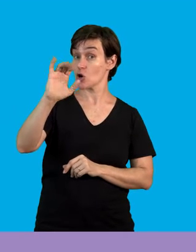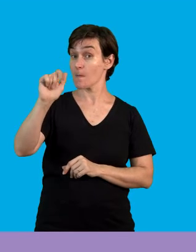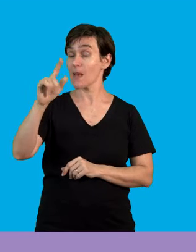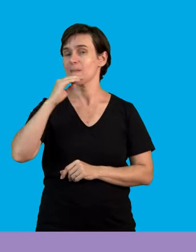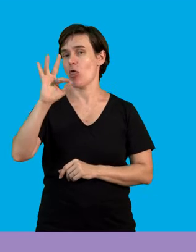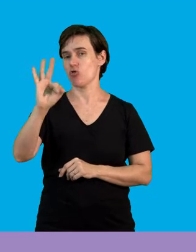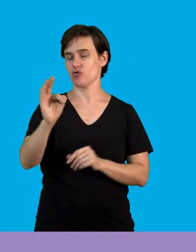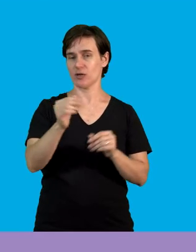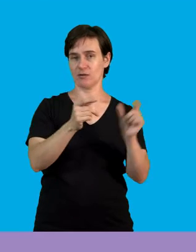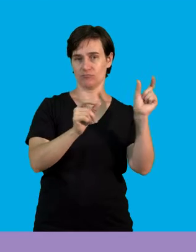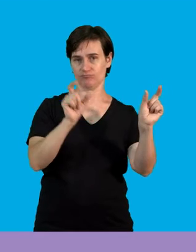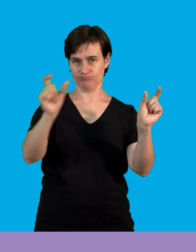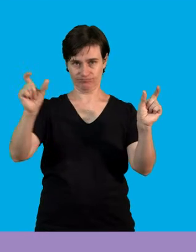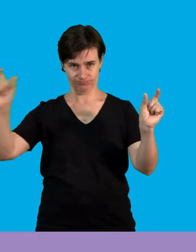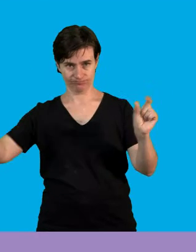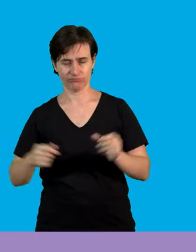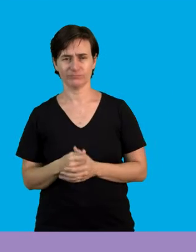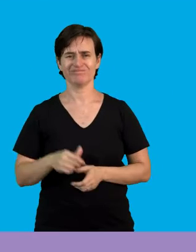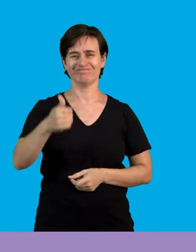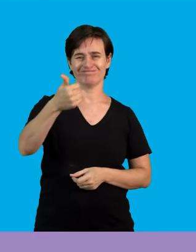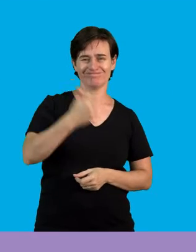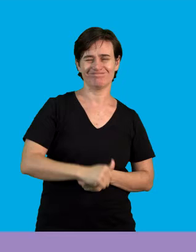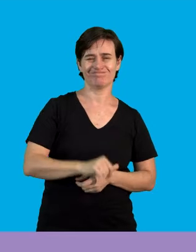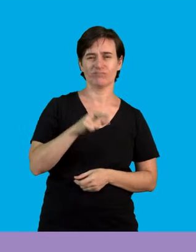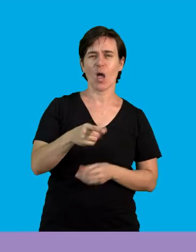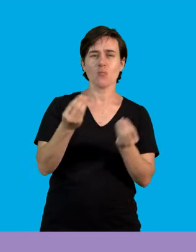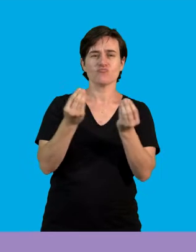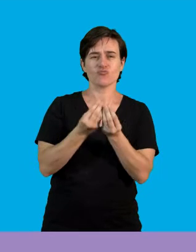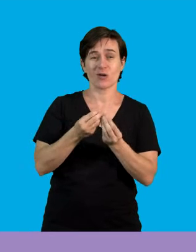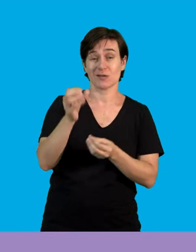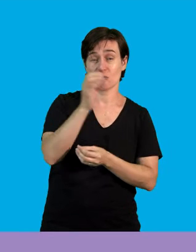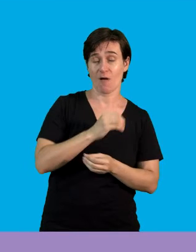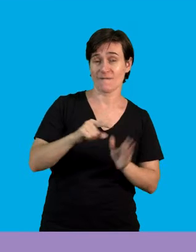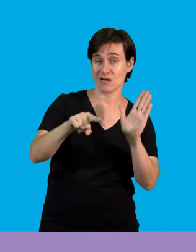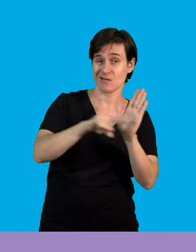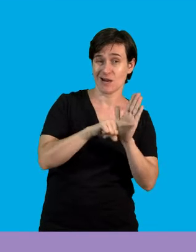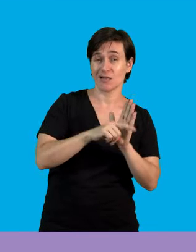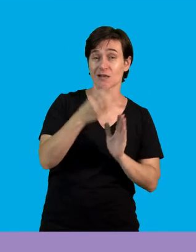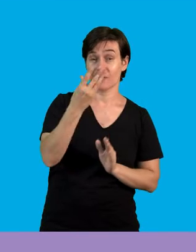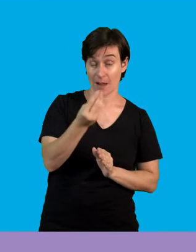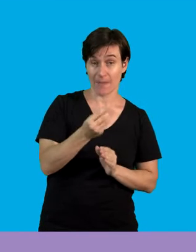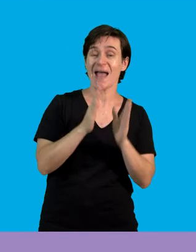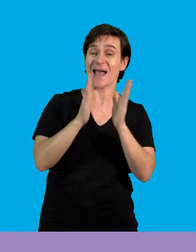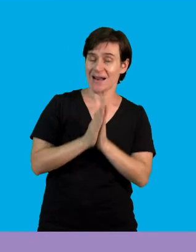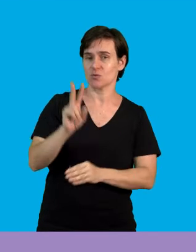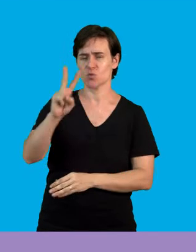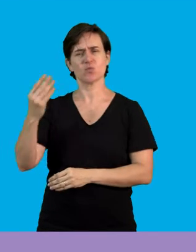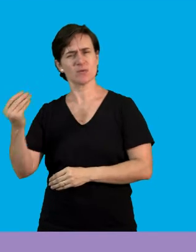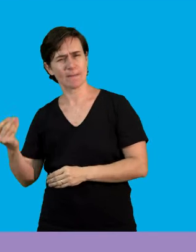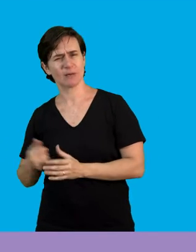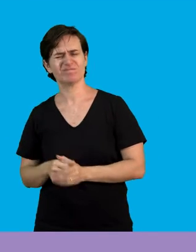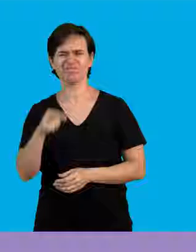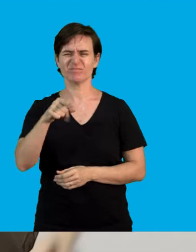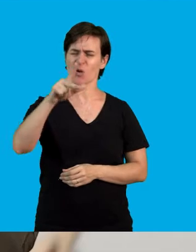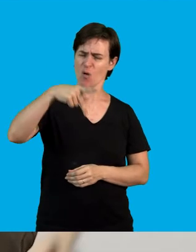And then the product, the next one is the product of a negative number and two numbers. The word product means